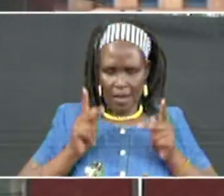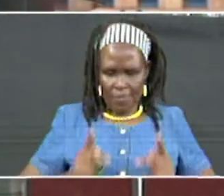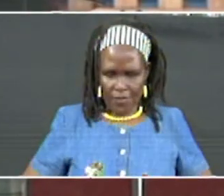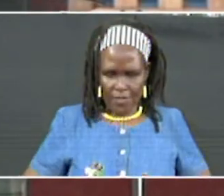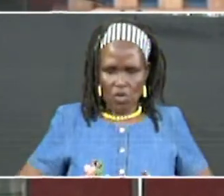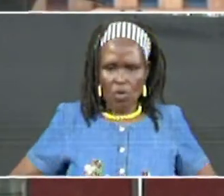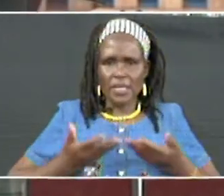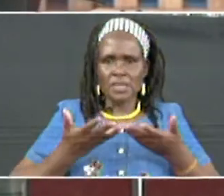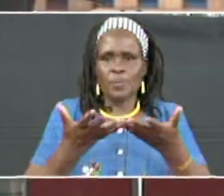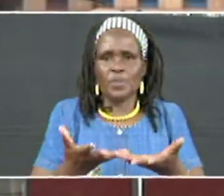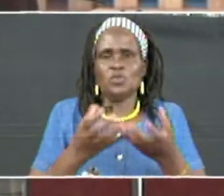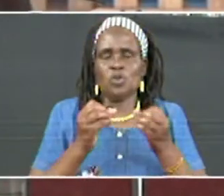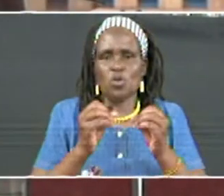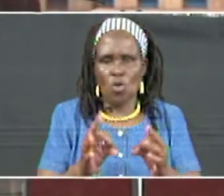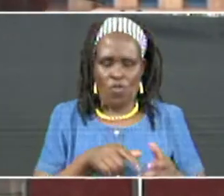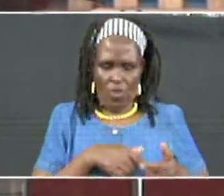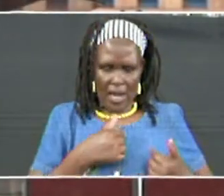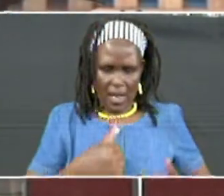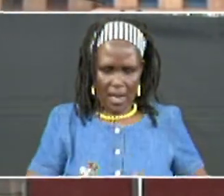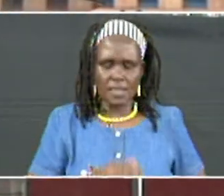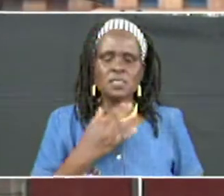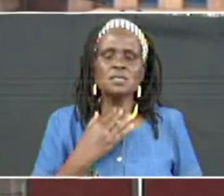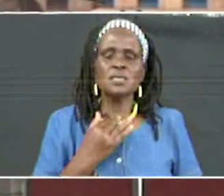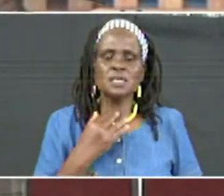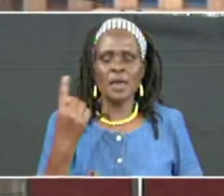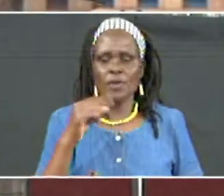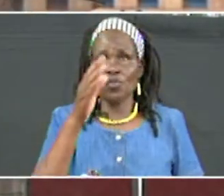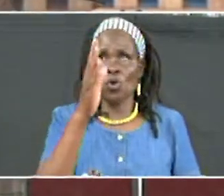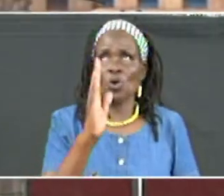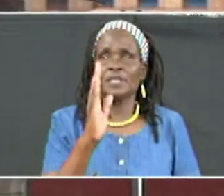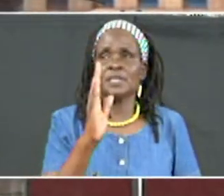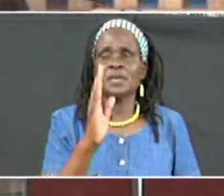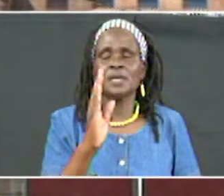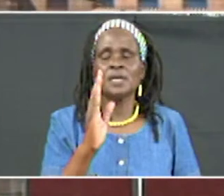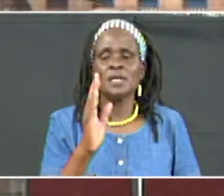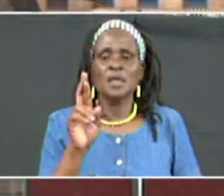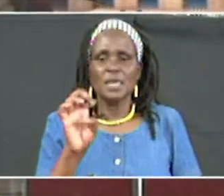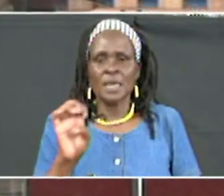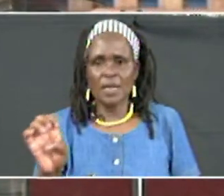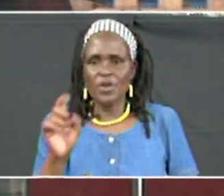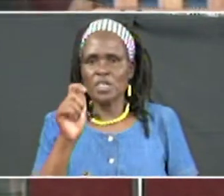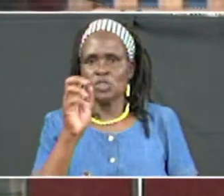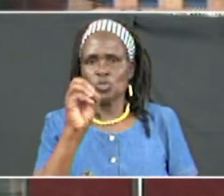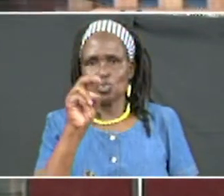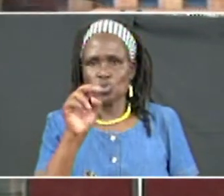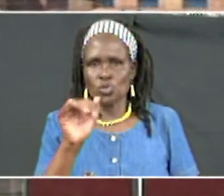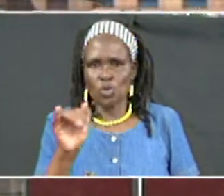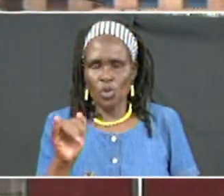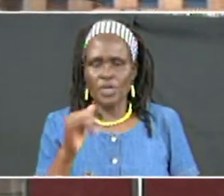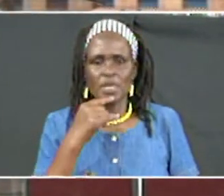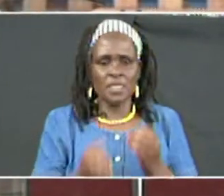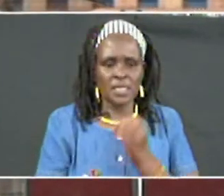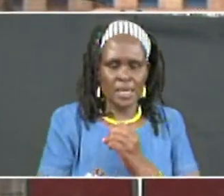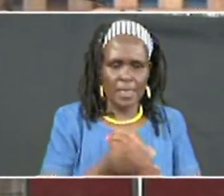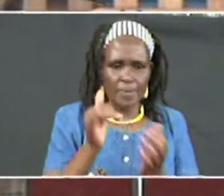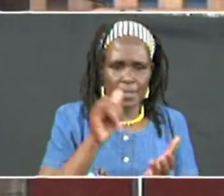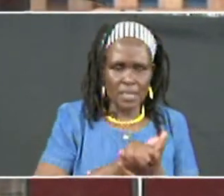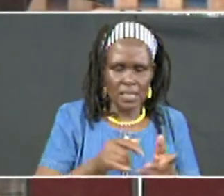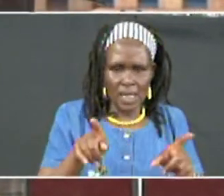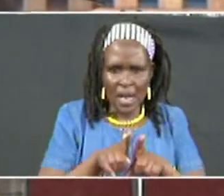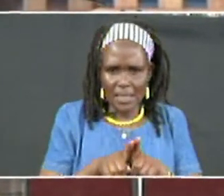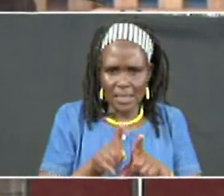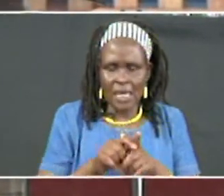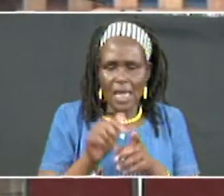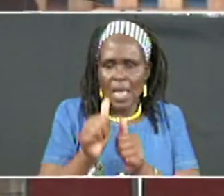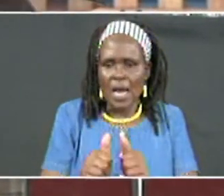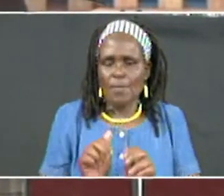of a heart's desire for God. Reverend Dr. Tony Evans describes it as